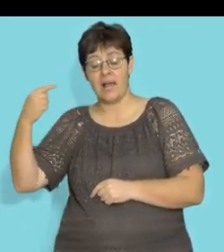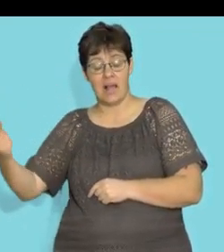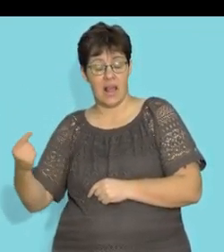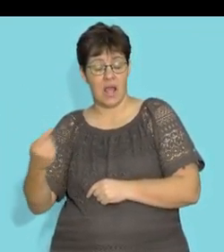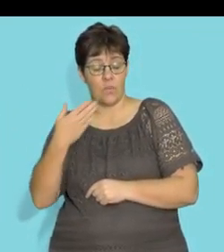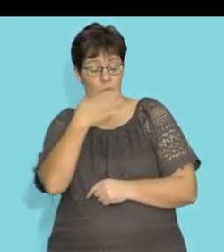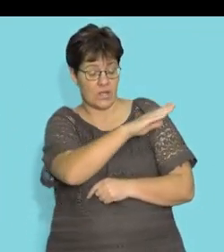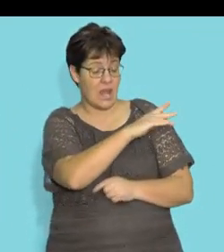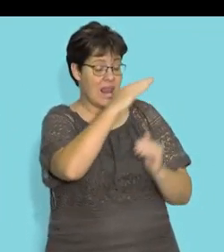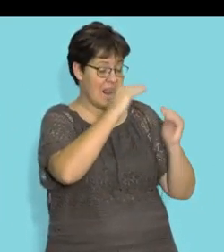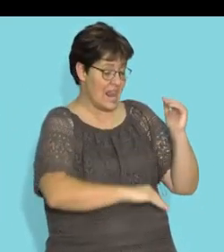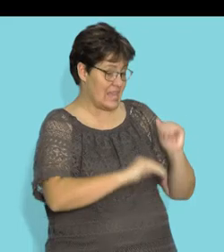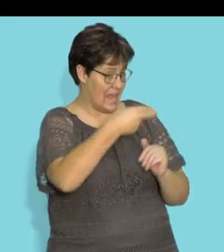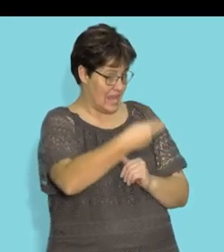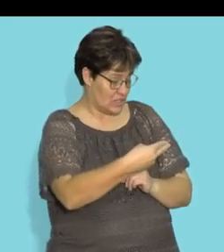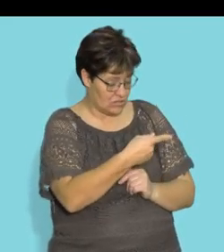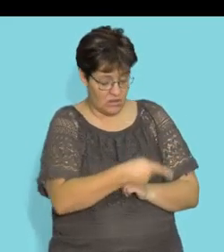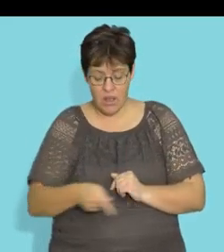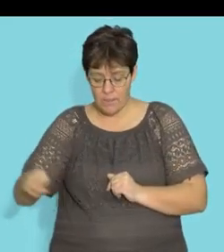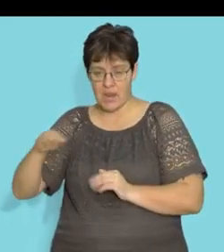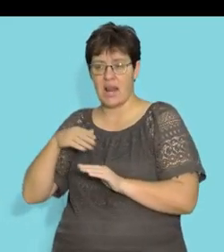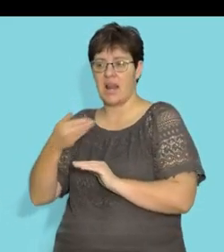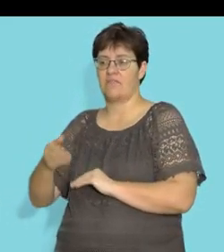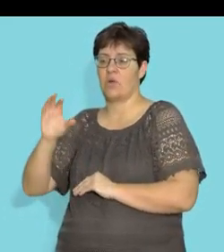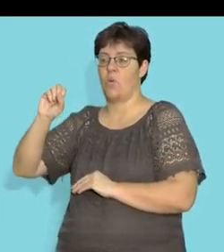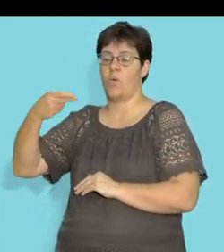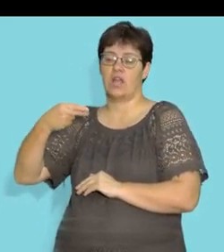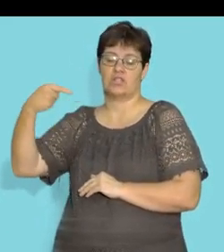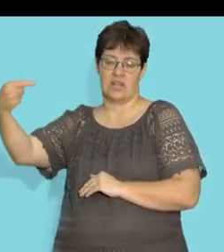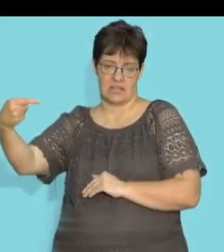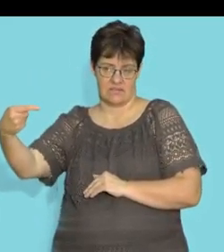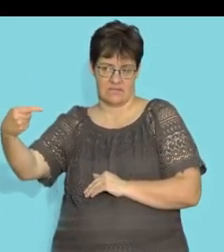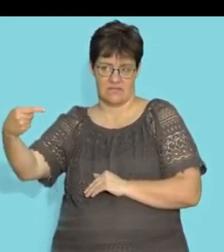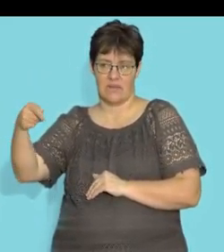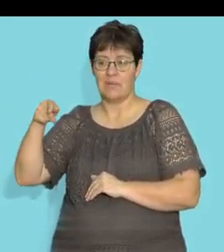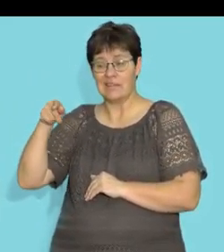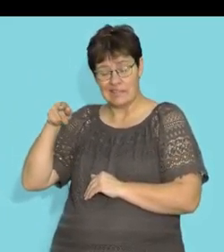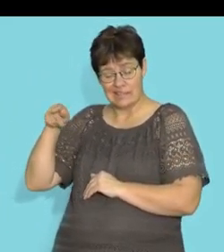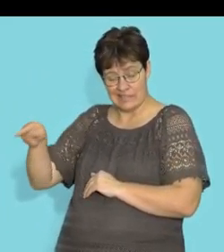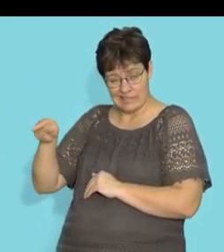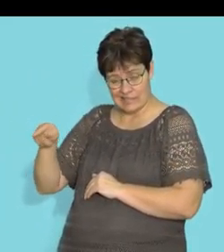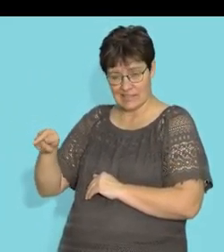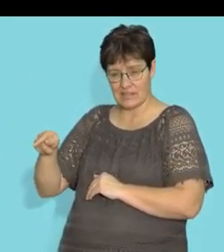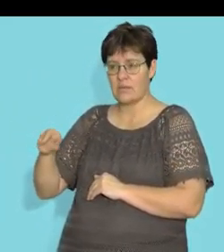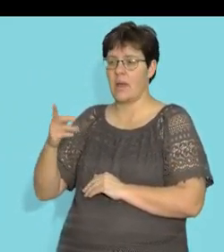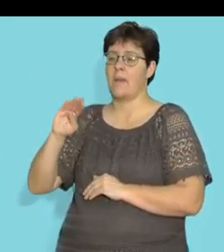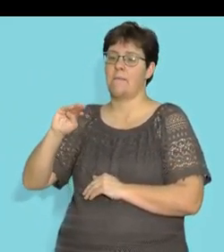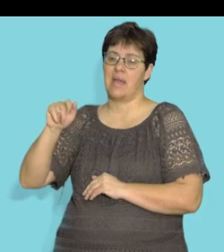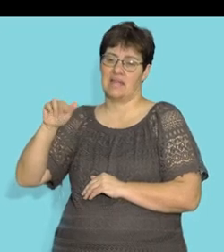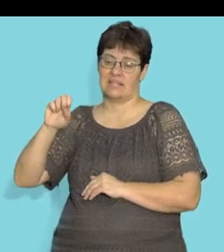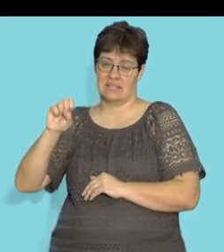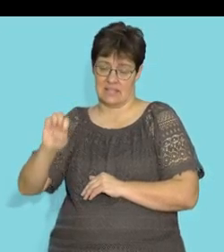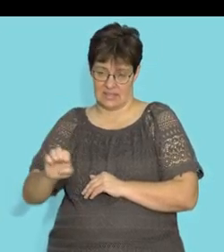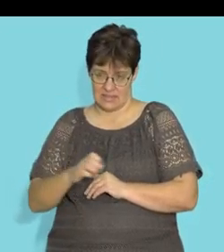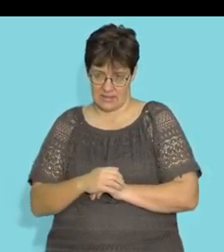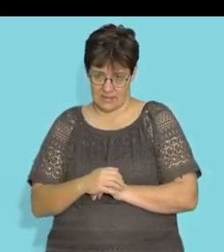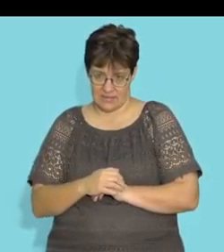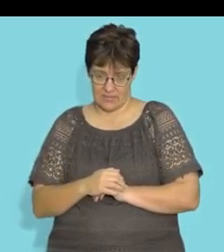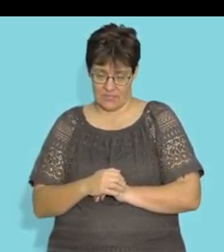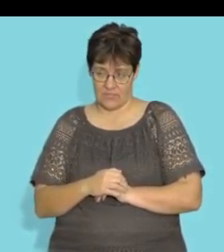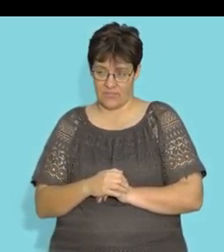proton. Okay? And the water, because water is the acid, water will now, in my forward